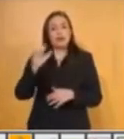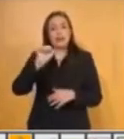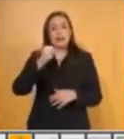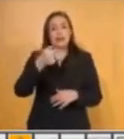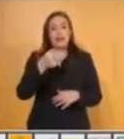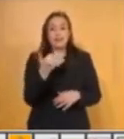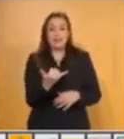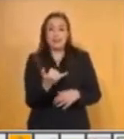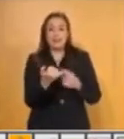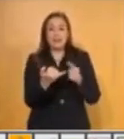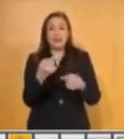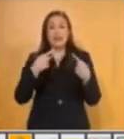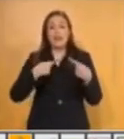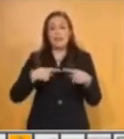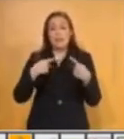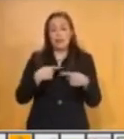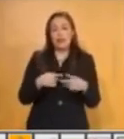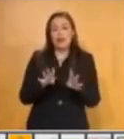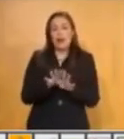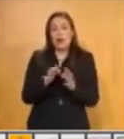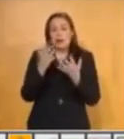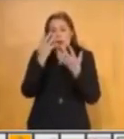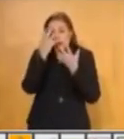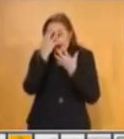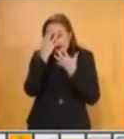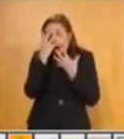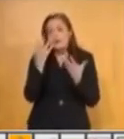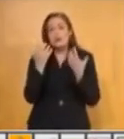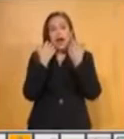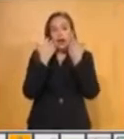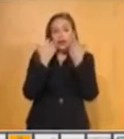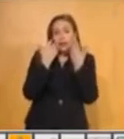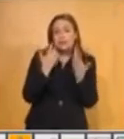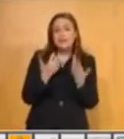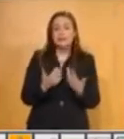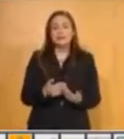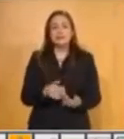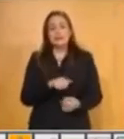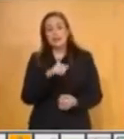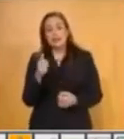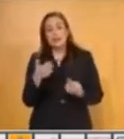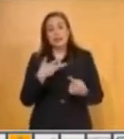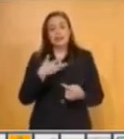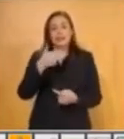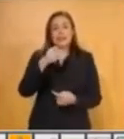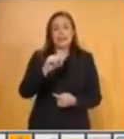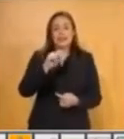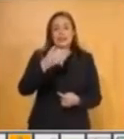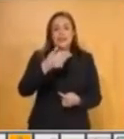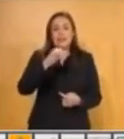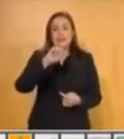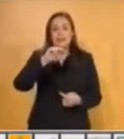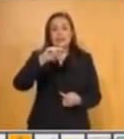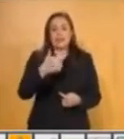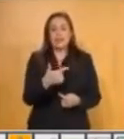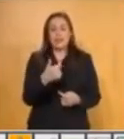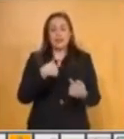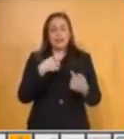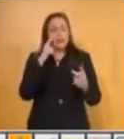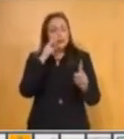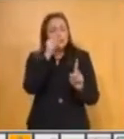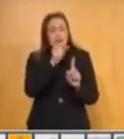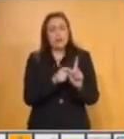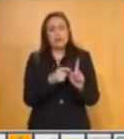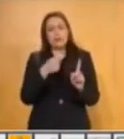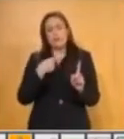is a person or a character that is ashamed to do something. Then we have thin. That is talking about the complexion of the person or